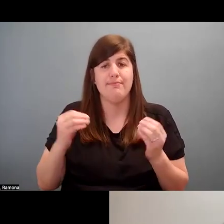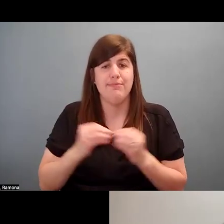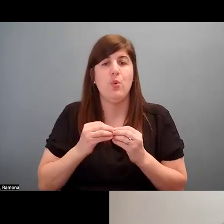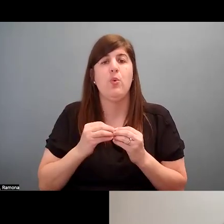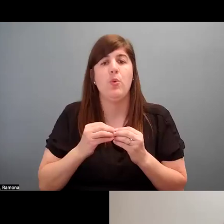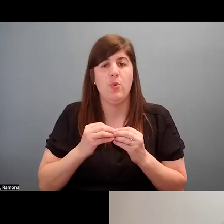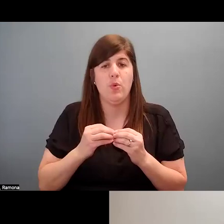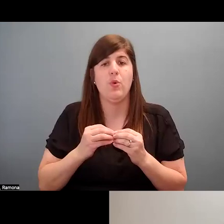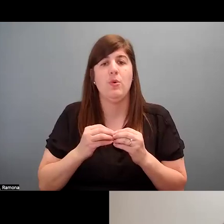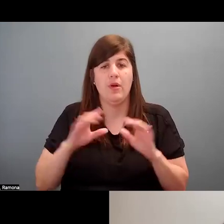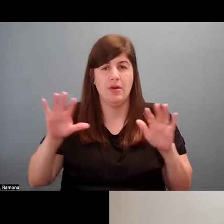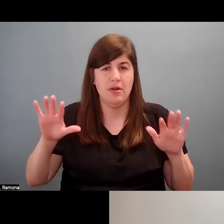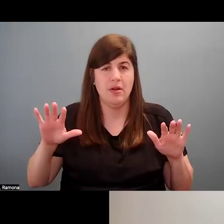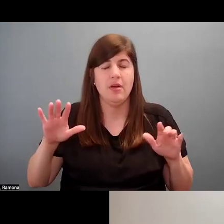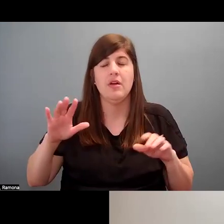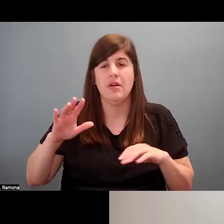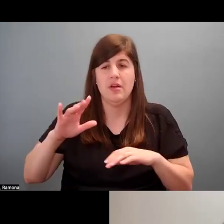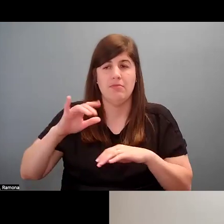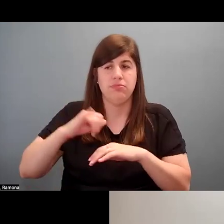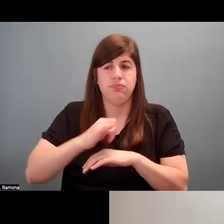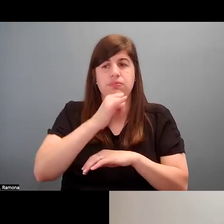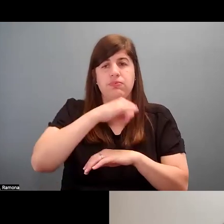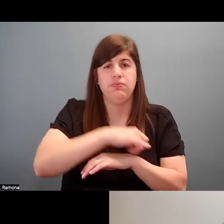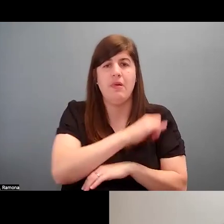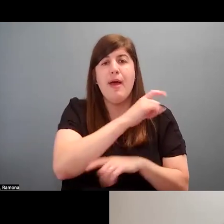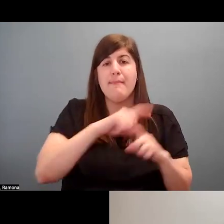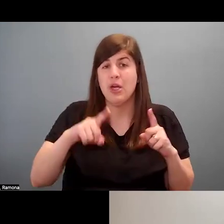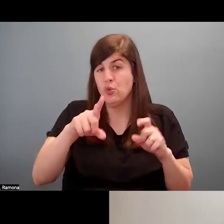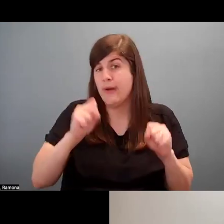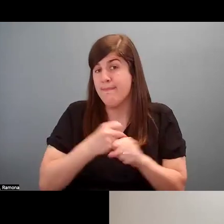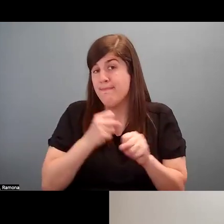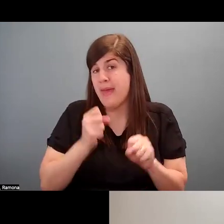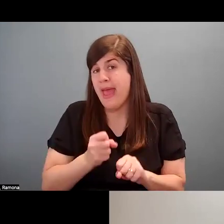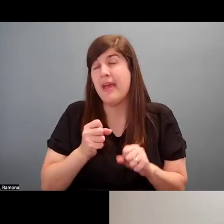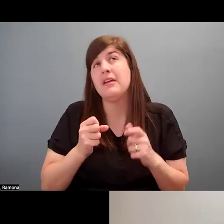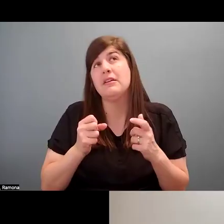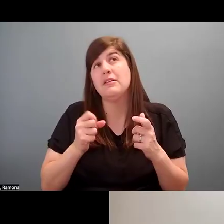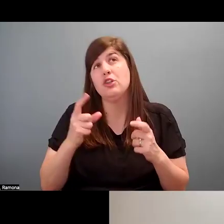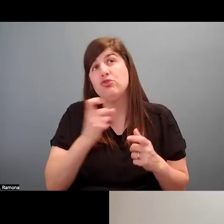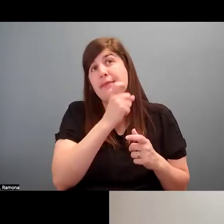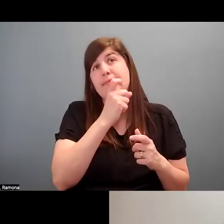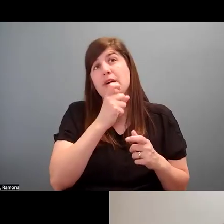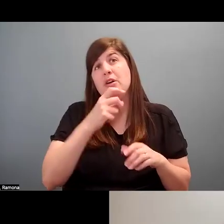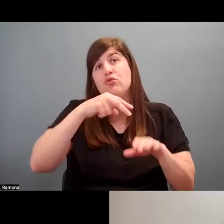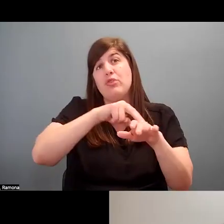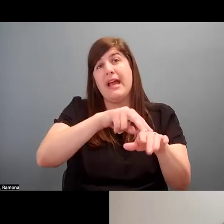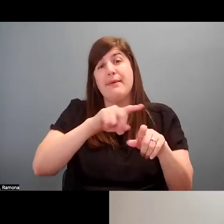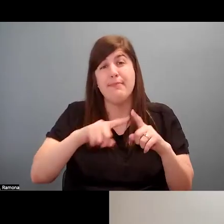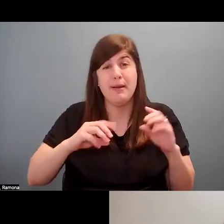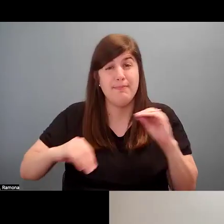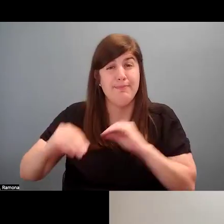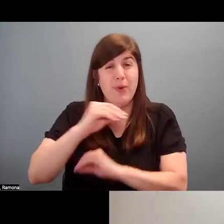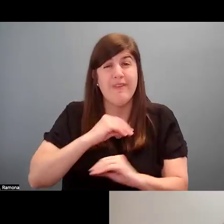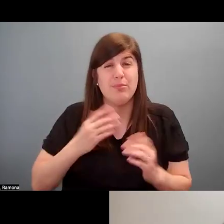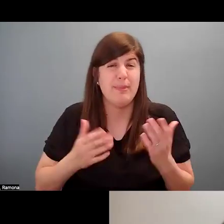their fins. But rolling. you could absolutely make a shrimp that you could ride in. I just don't know that you'd go anywhere. Good to know. I